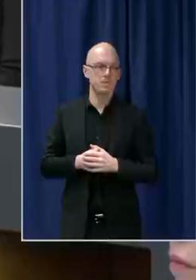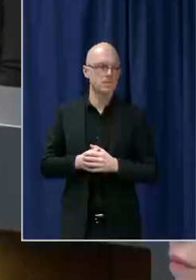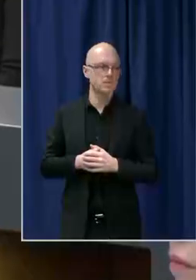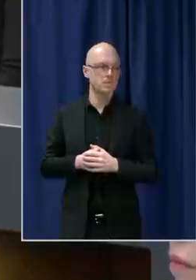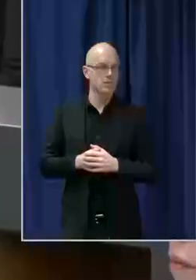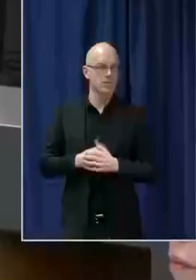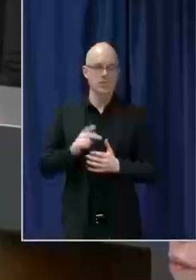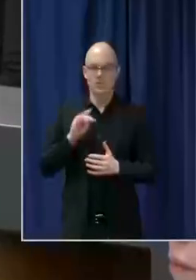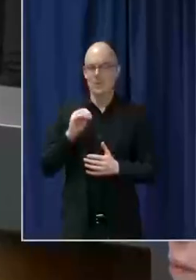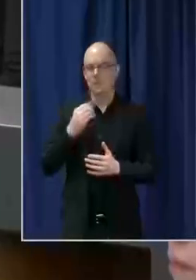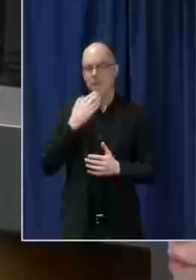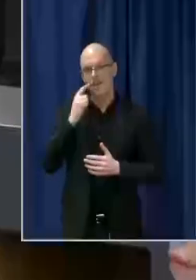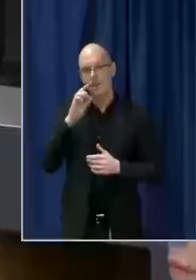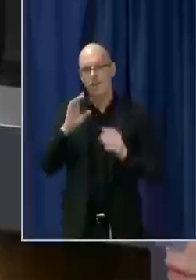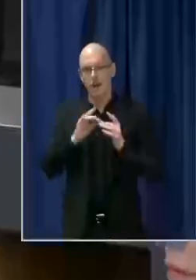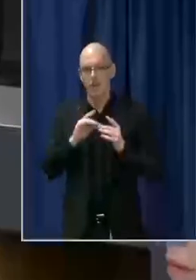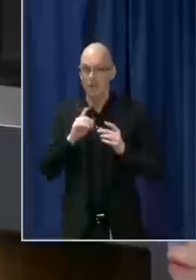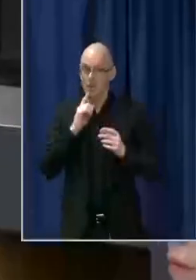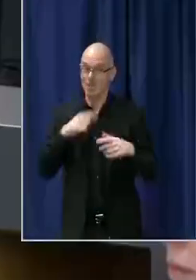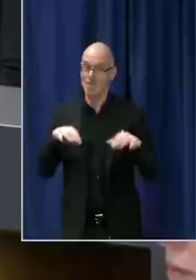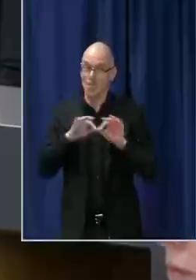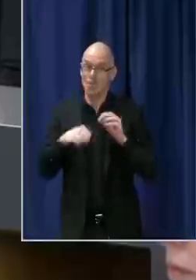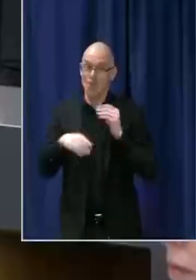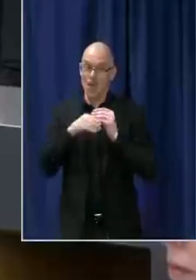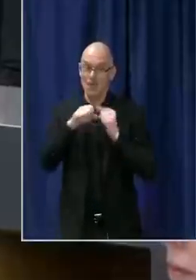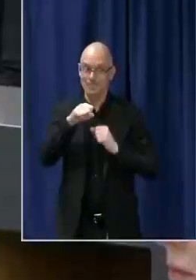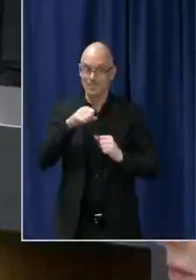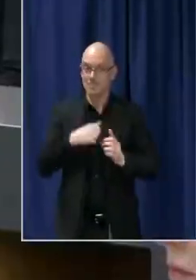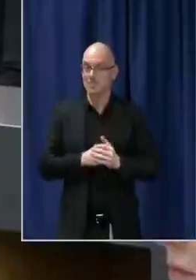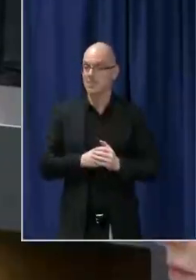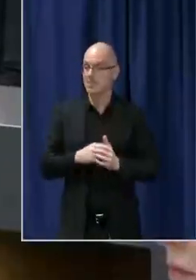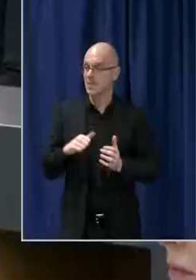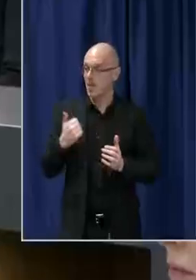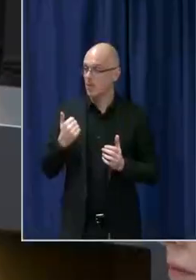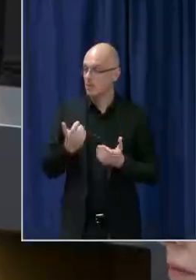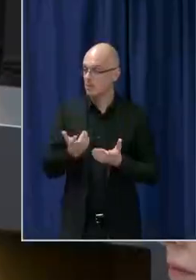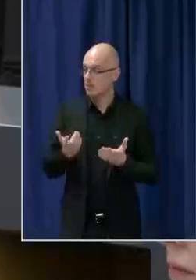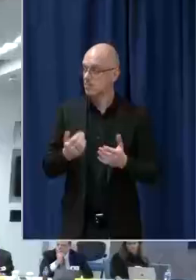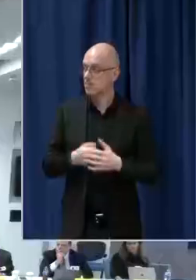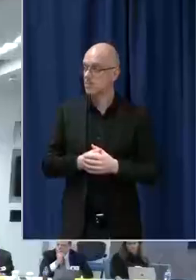Thank you for that comment. That's really important. Anyone else?